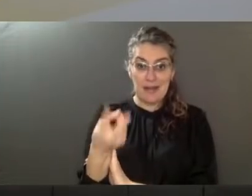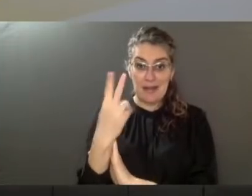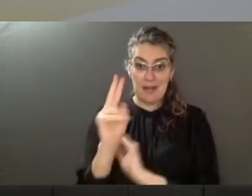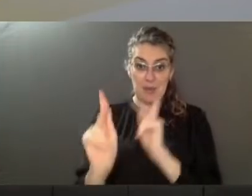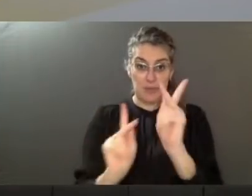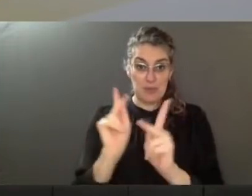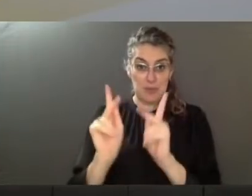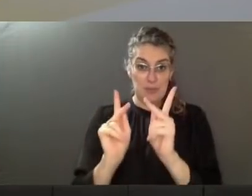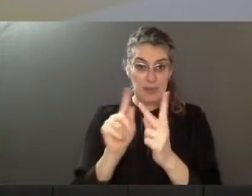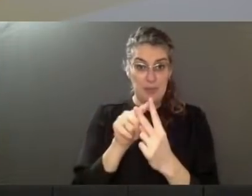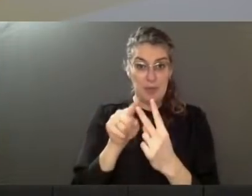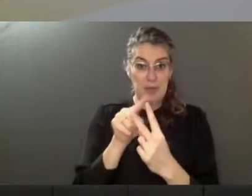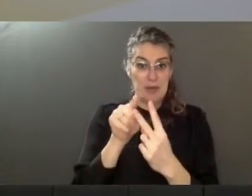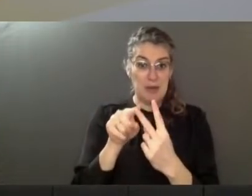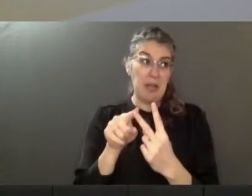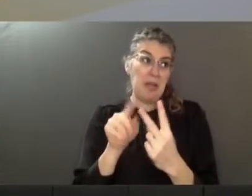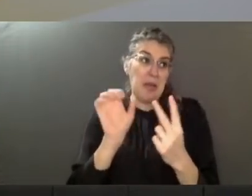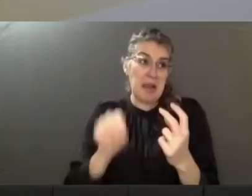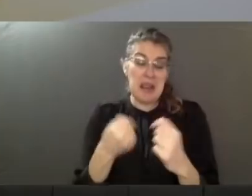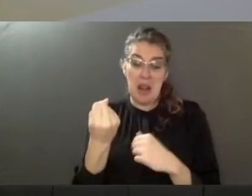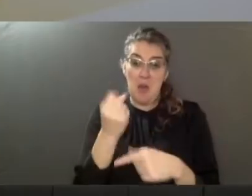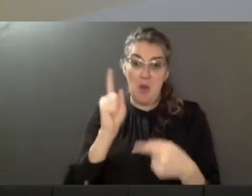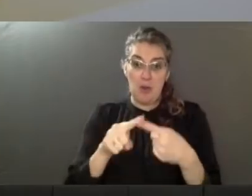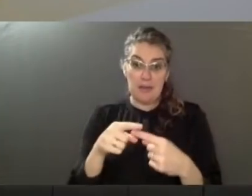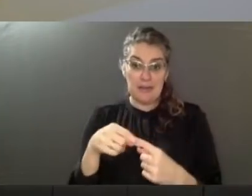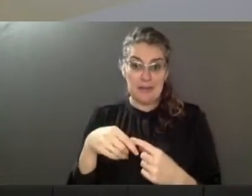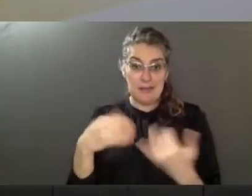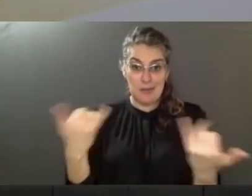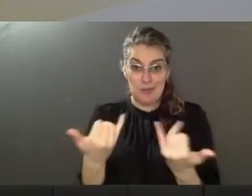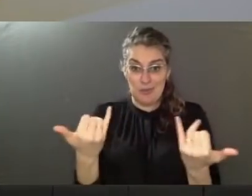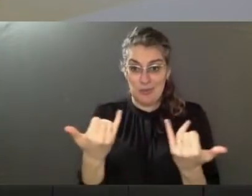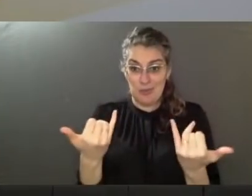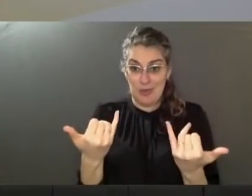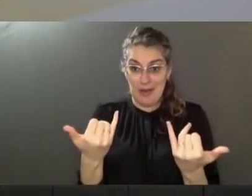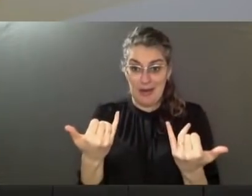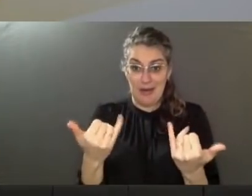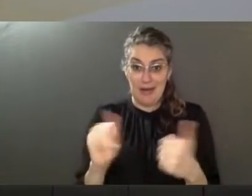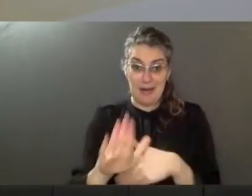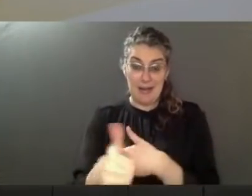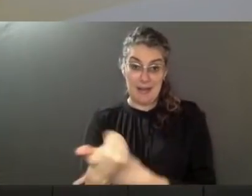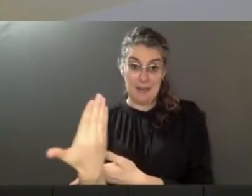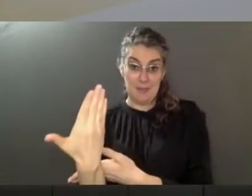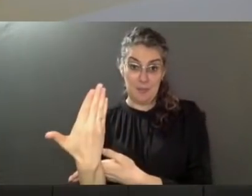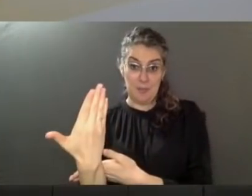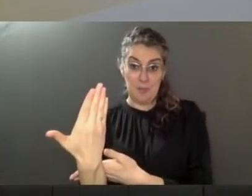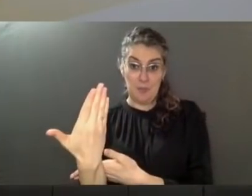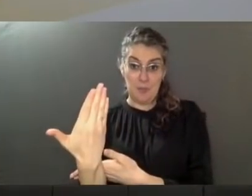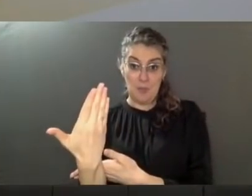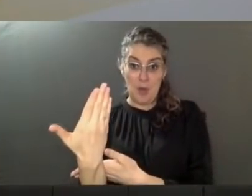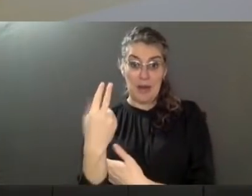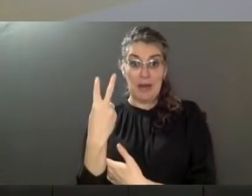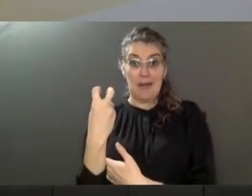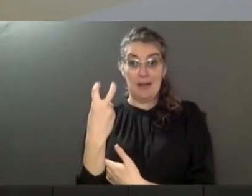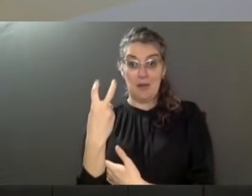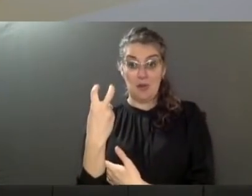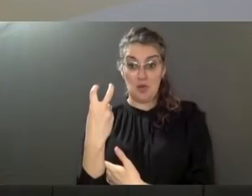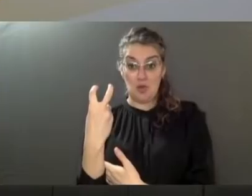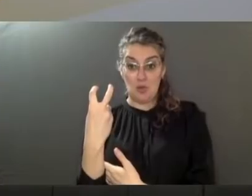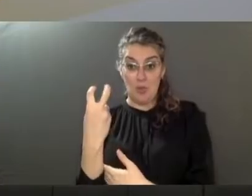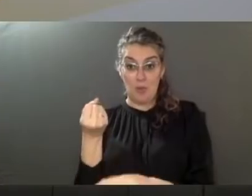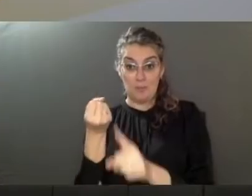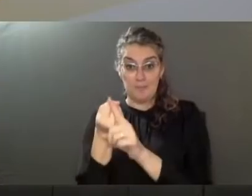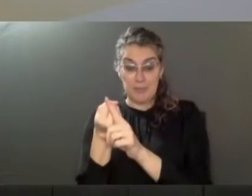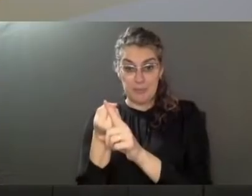we thought we could wait until Monday, and then Monday early morning we had 2 additional ones. So